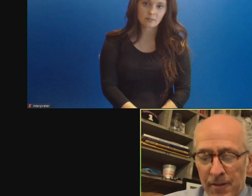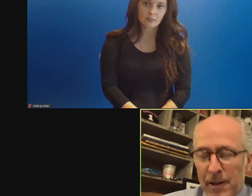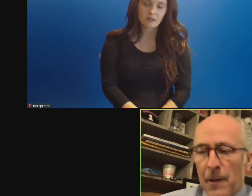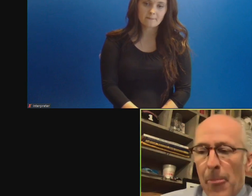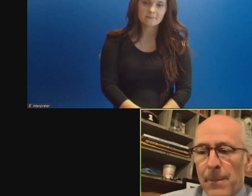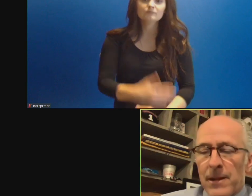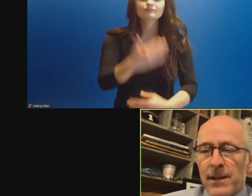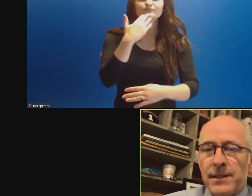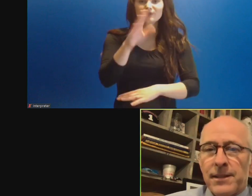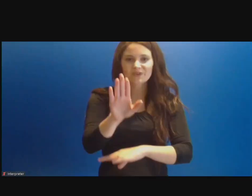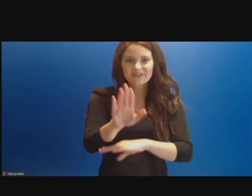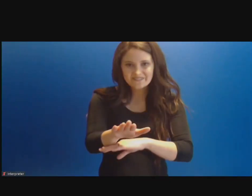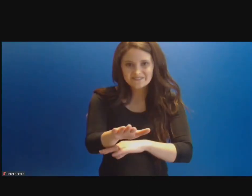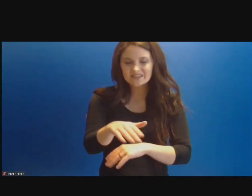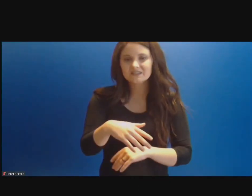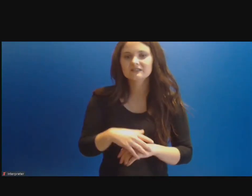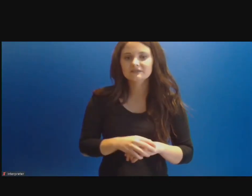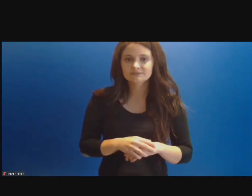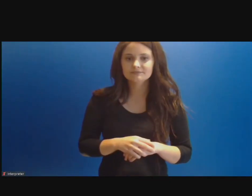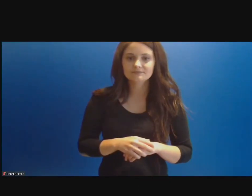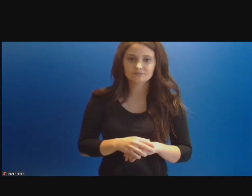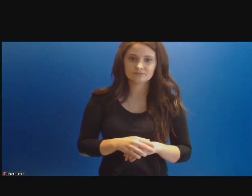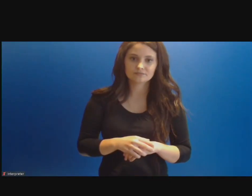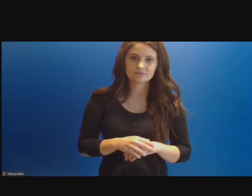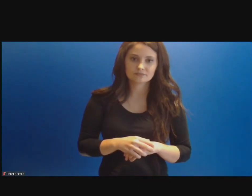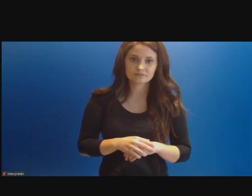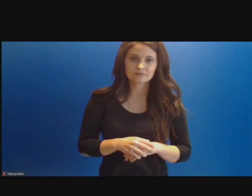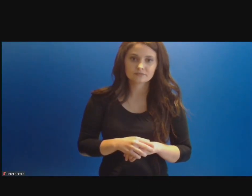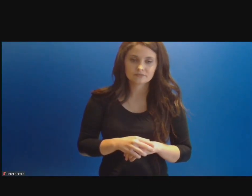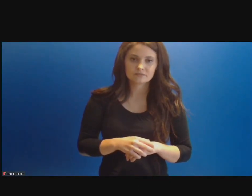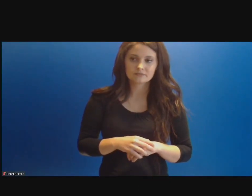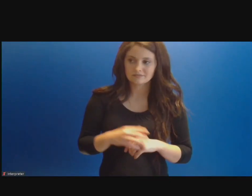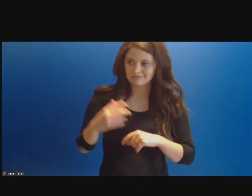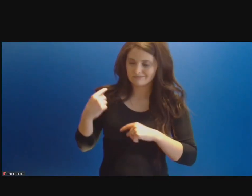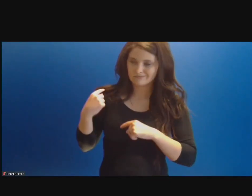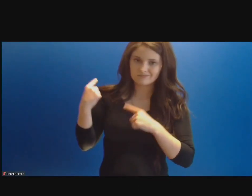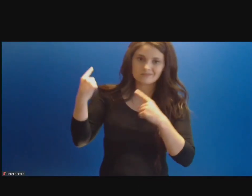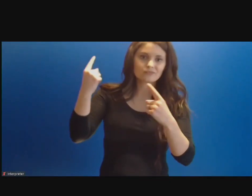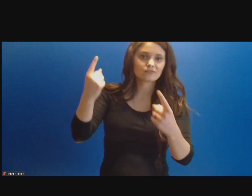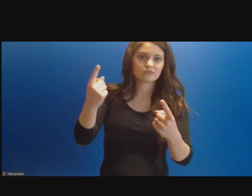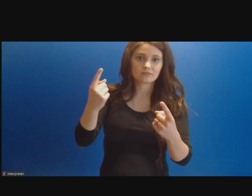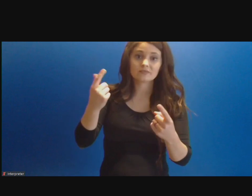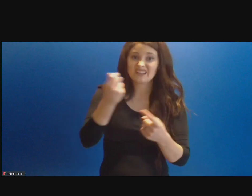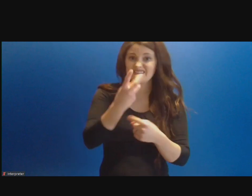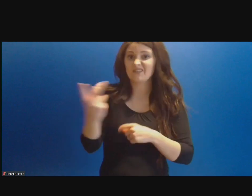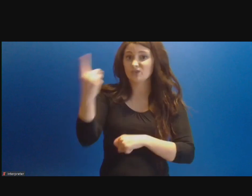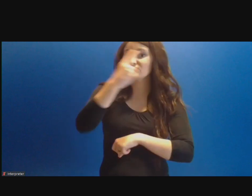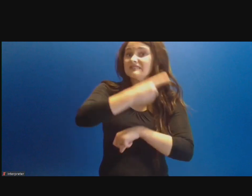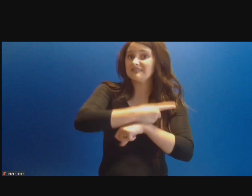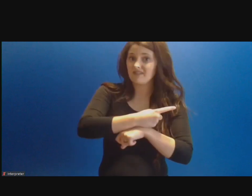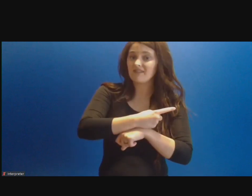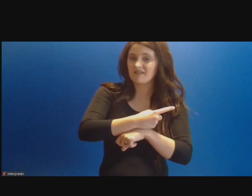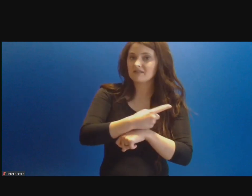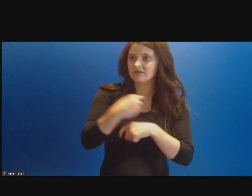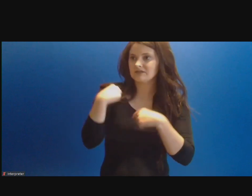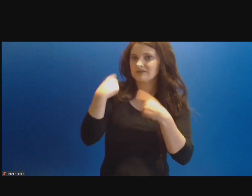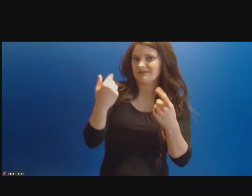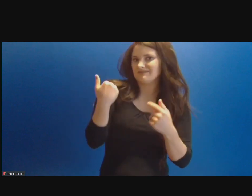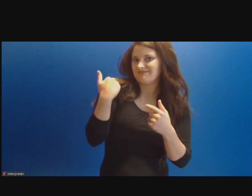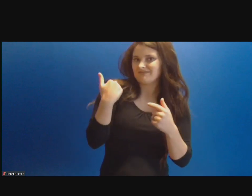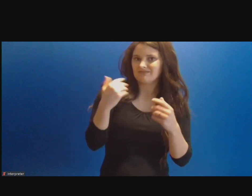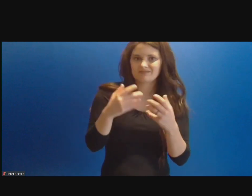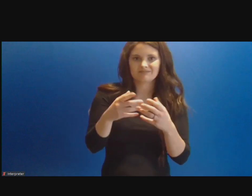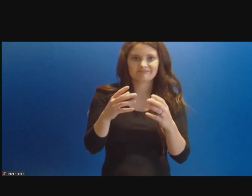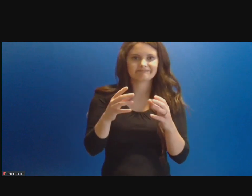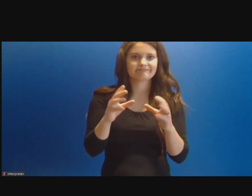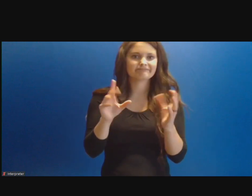Good evening. It's been several weeks since several days since we last talked, and I want to make sure that I